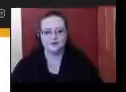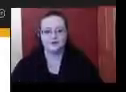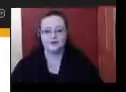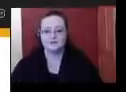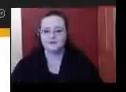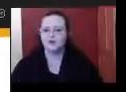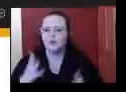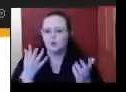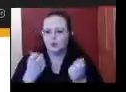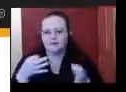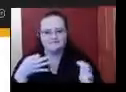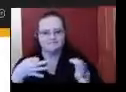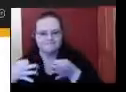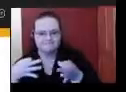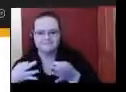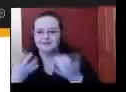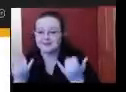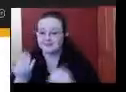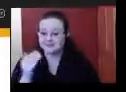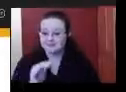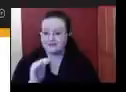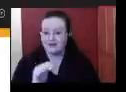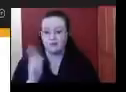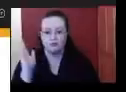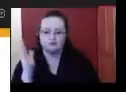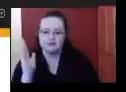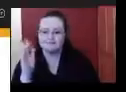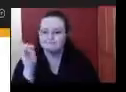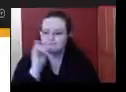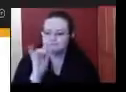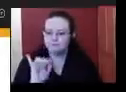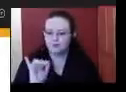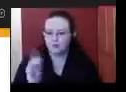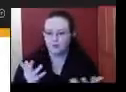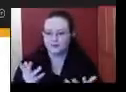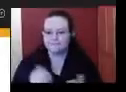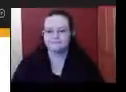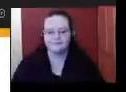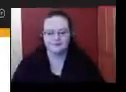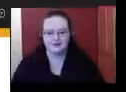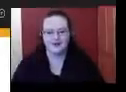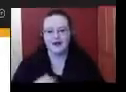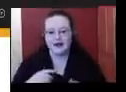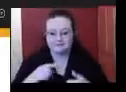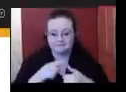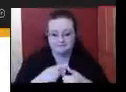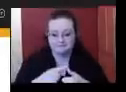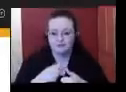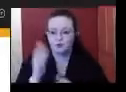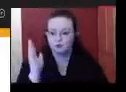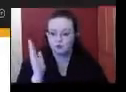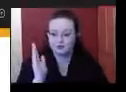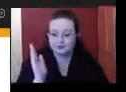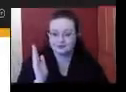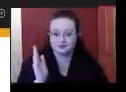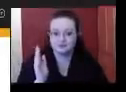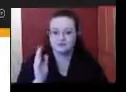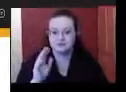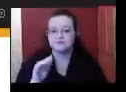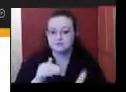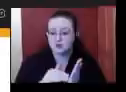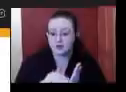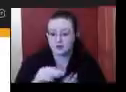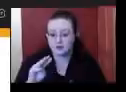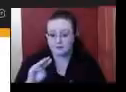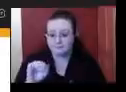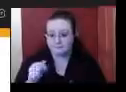So I'd just like to give you a brief overview of tonight's session. So we will have a presentation by Dr. Meghani. Followed